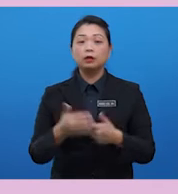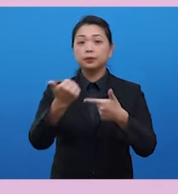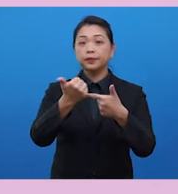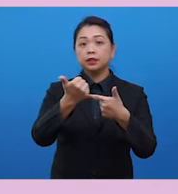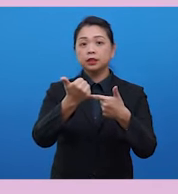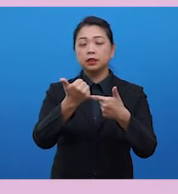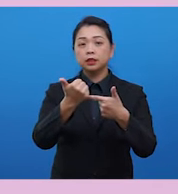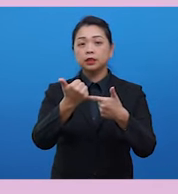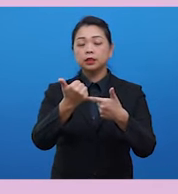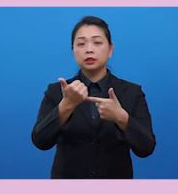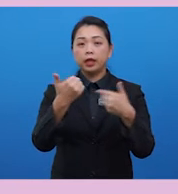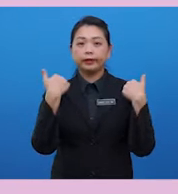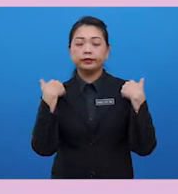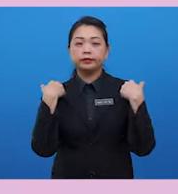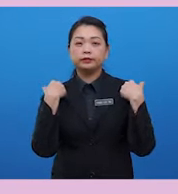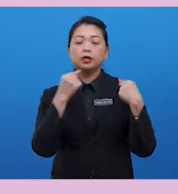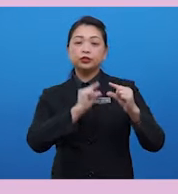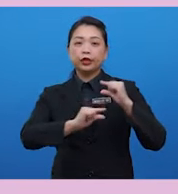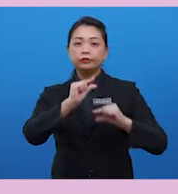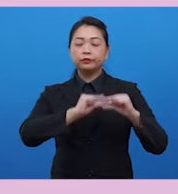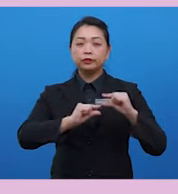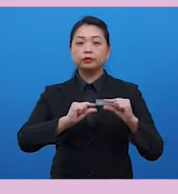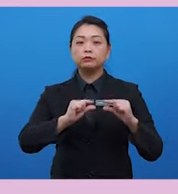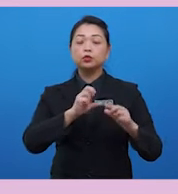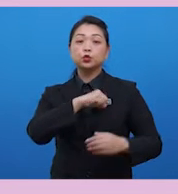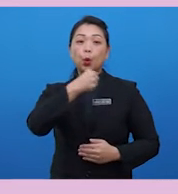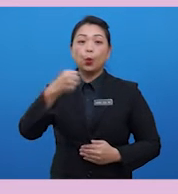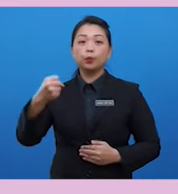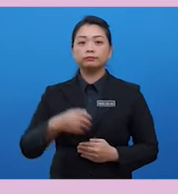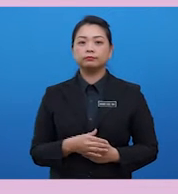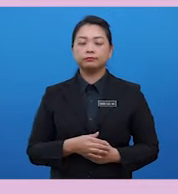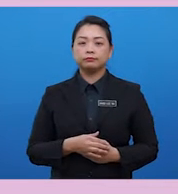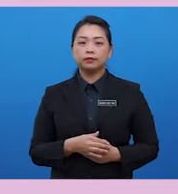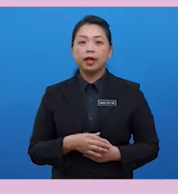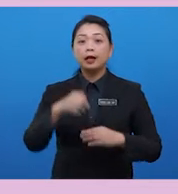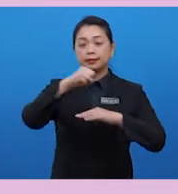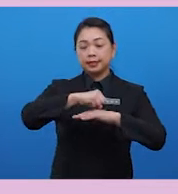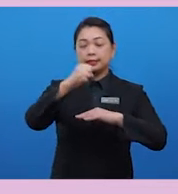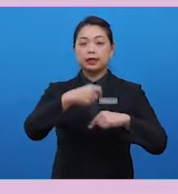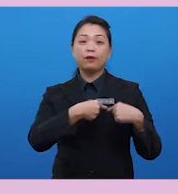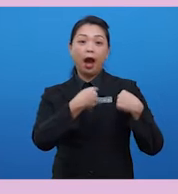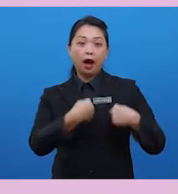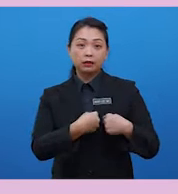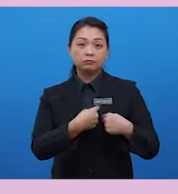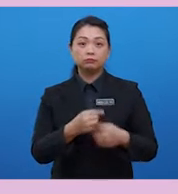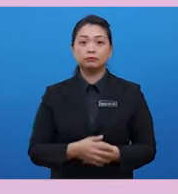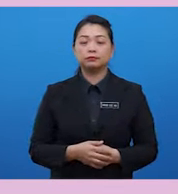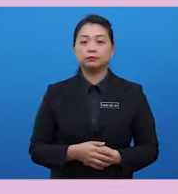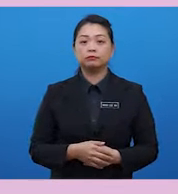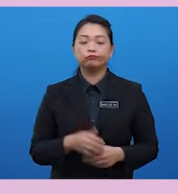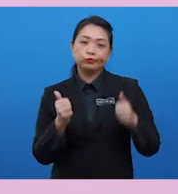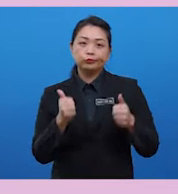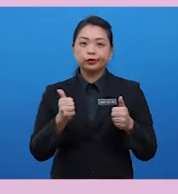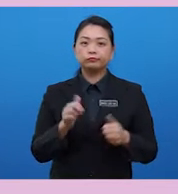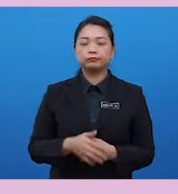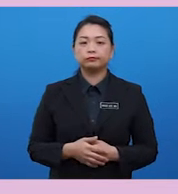is it B, Audrey has a gentle soul? C, Audrey has a sensitive heart?